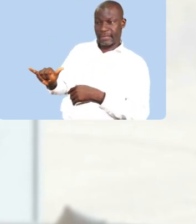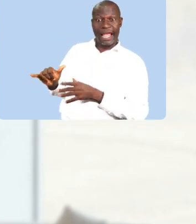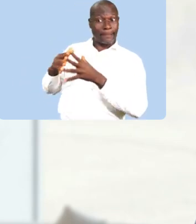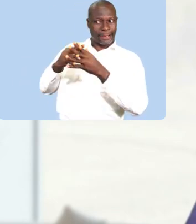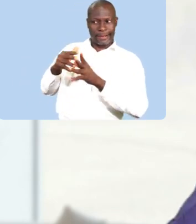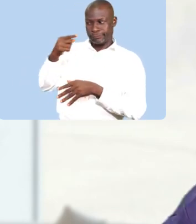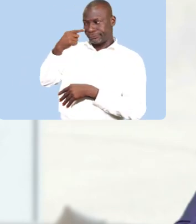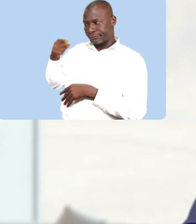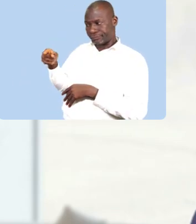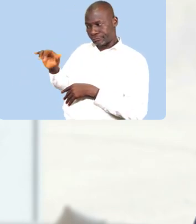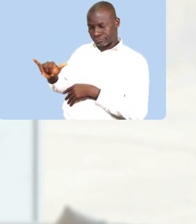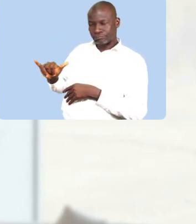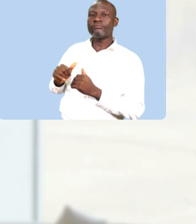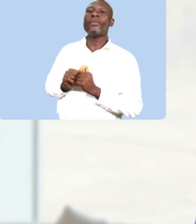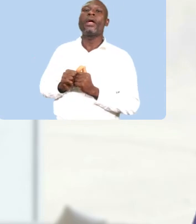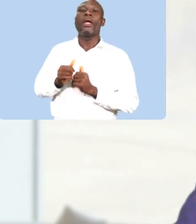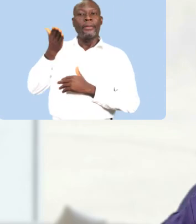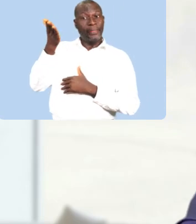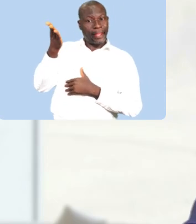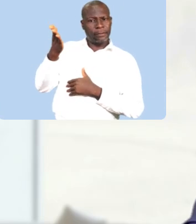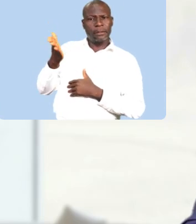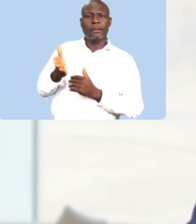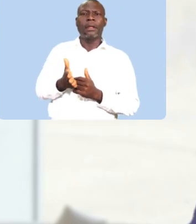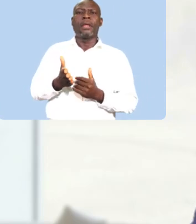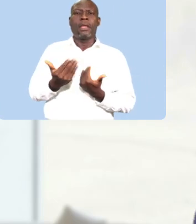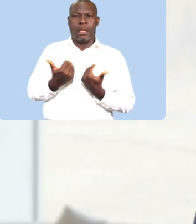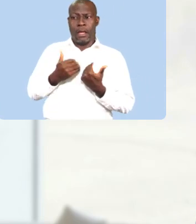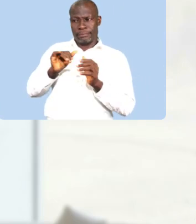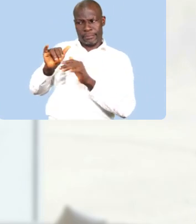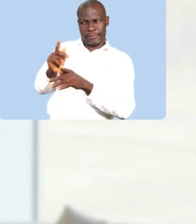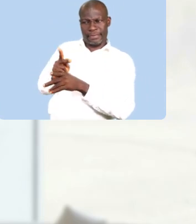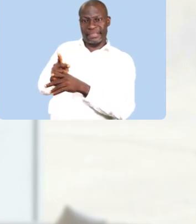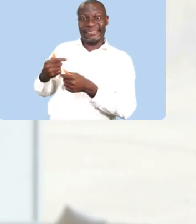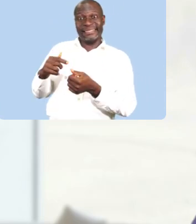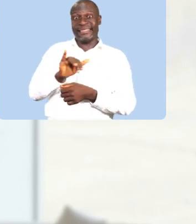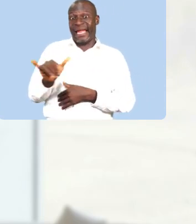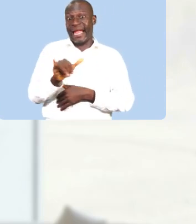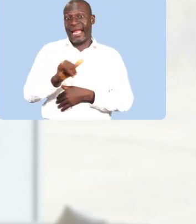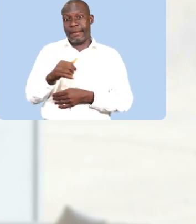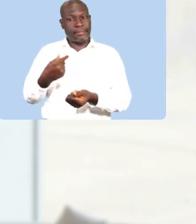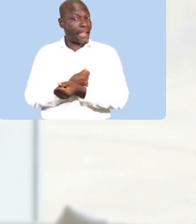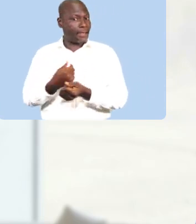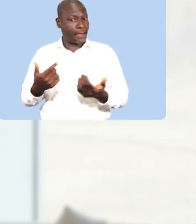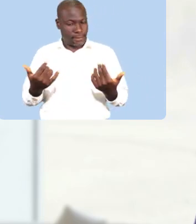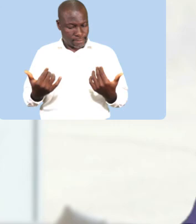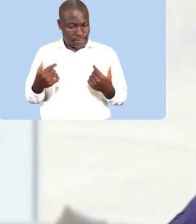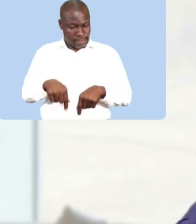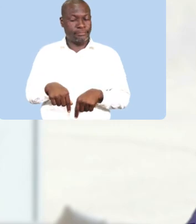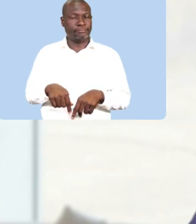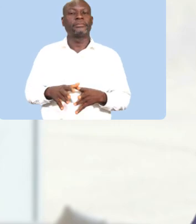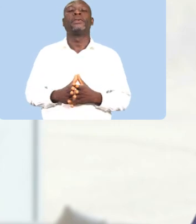Na California ade toho sade Ghana yesi ye beye pepepe no omo